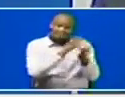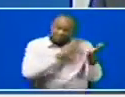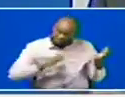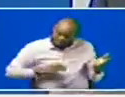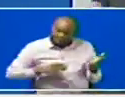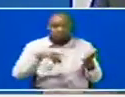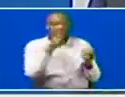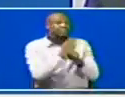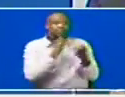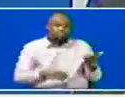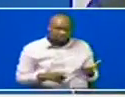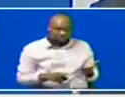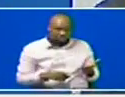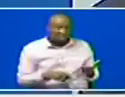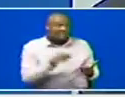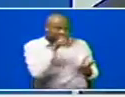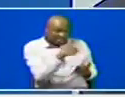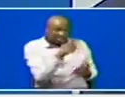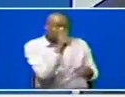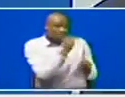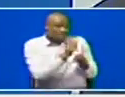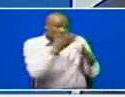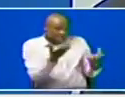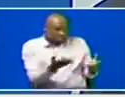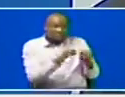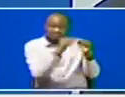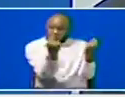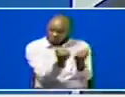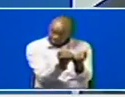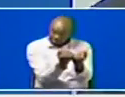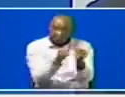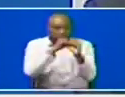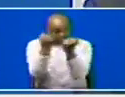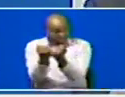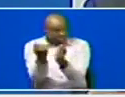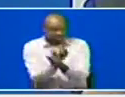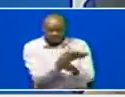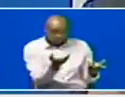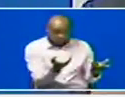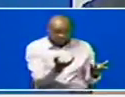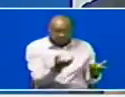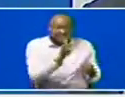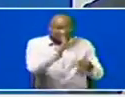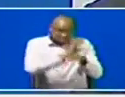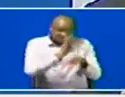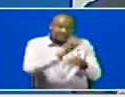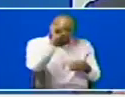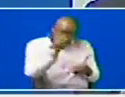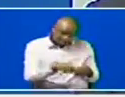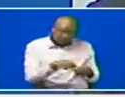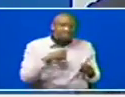deed. Now, how that works out in practice varies from society to society. The church must